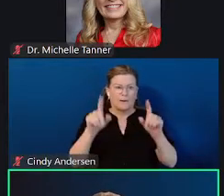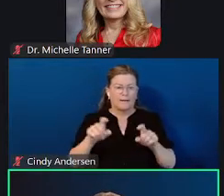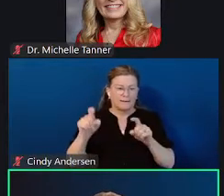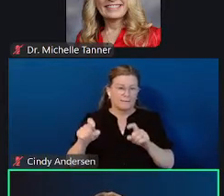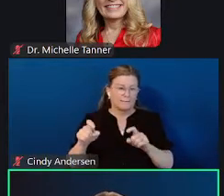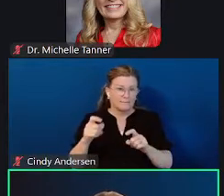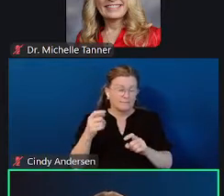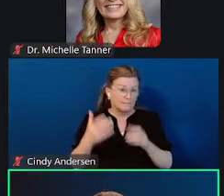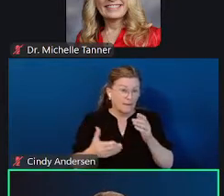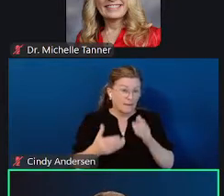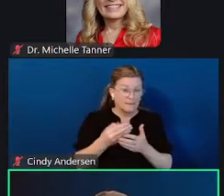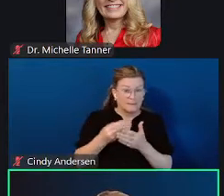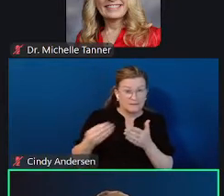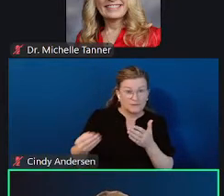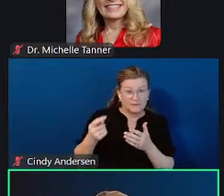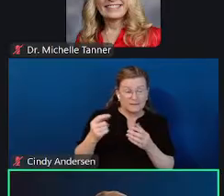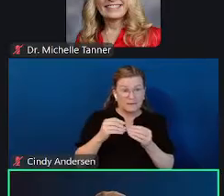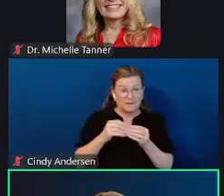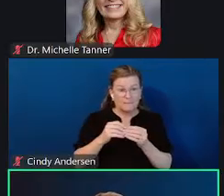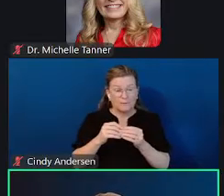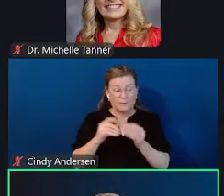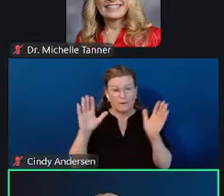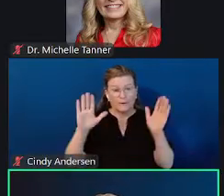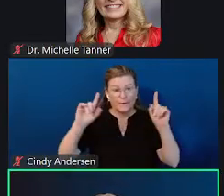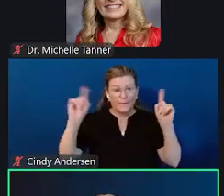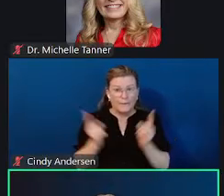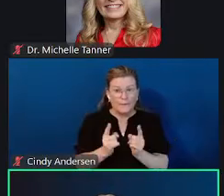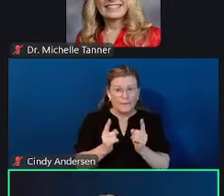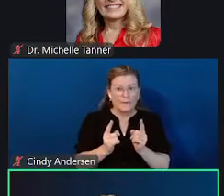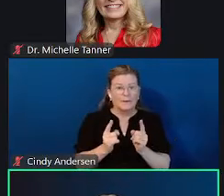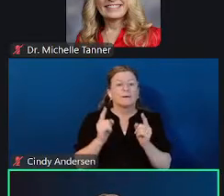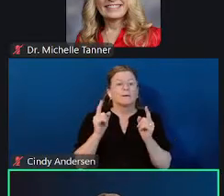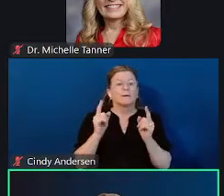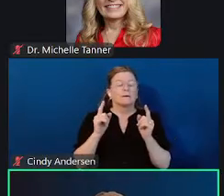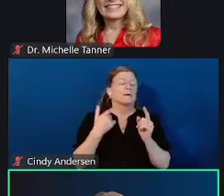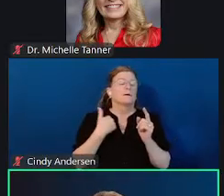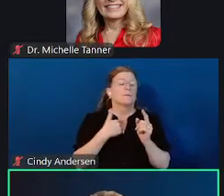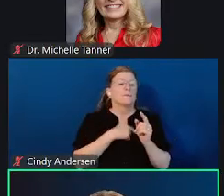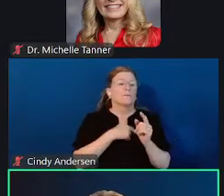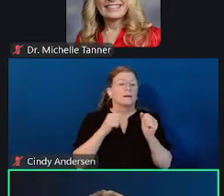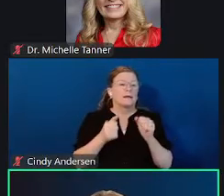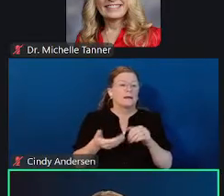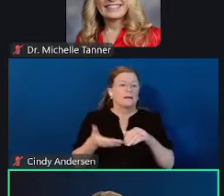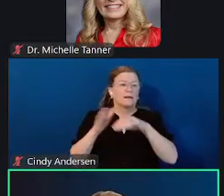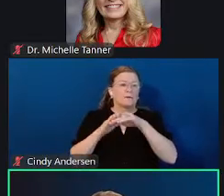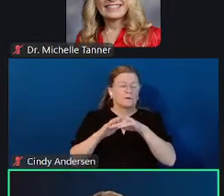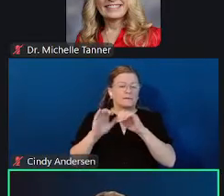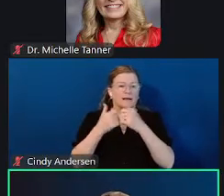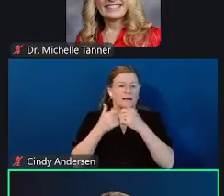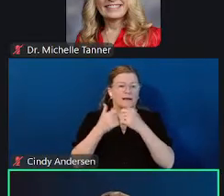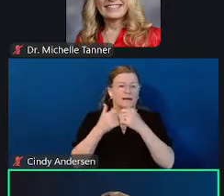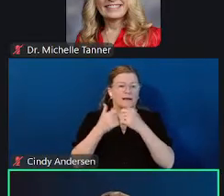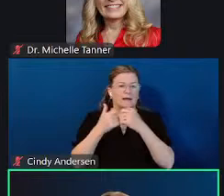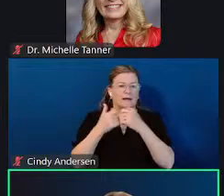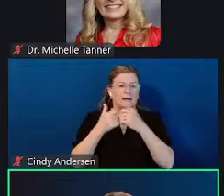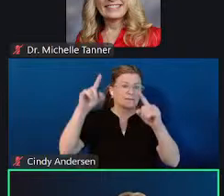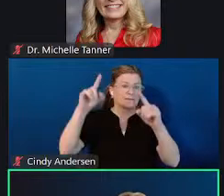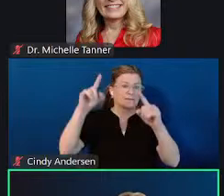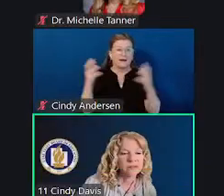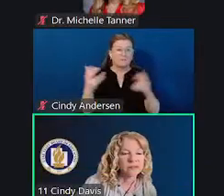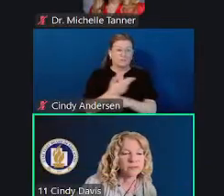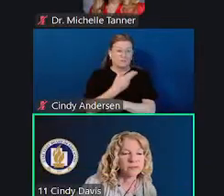Maybe materials that are a bit more streamlined so that we can increase their efficacy and their use.